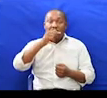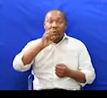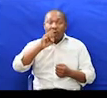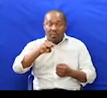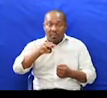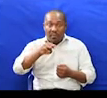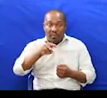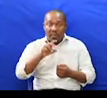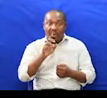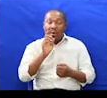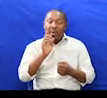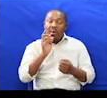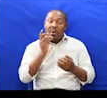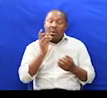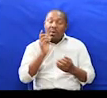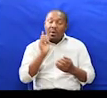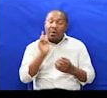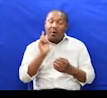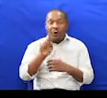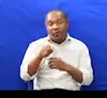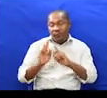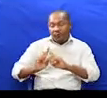of different elements